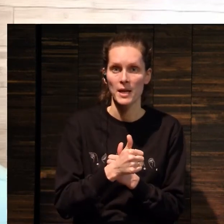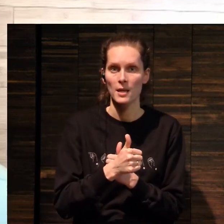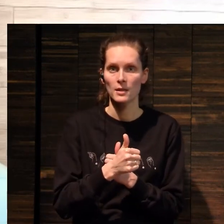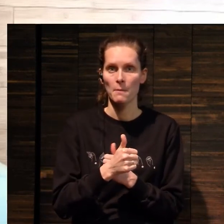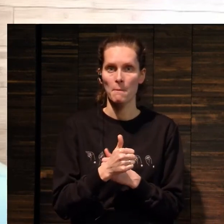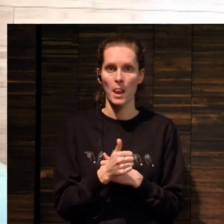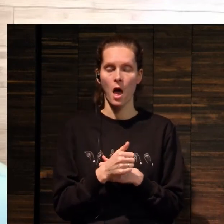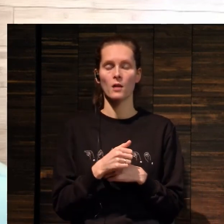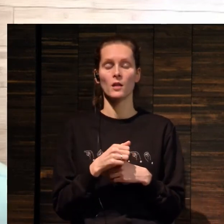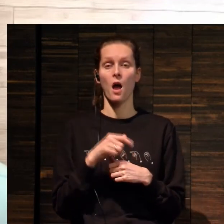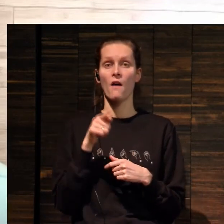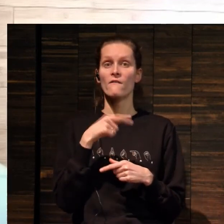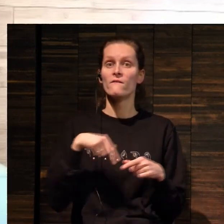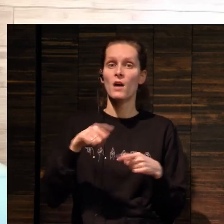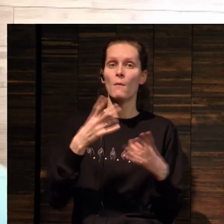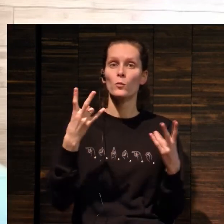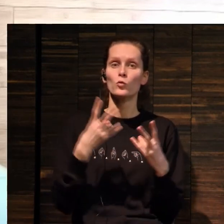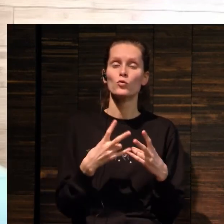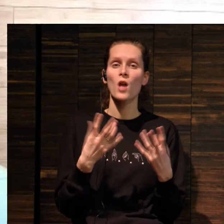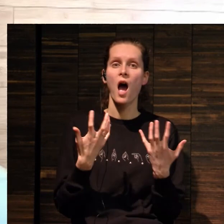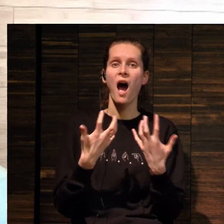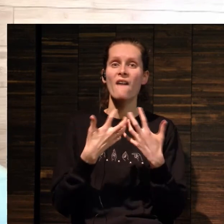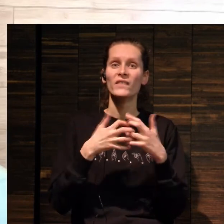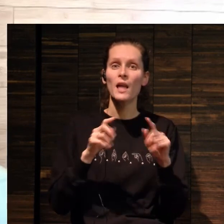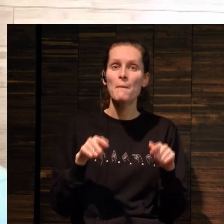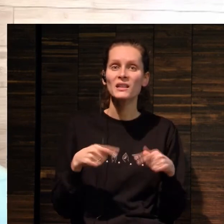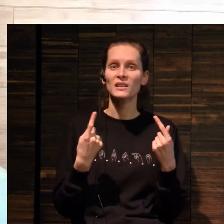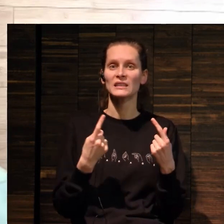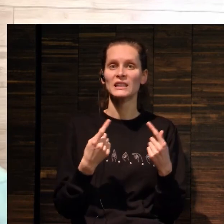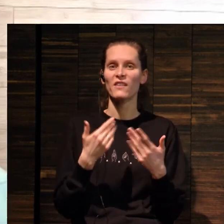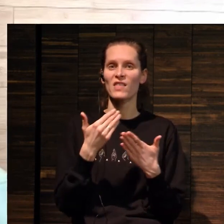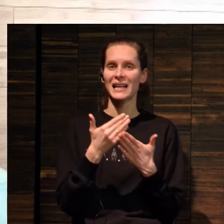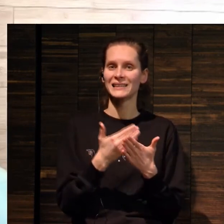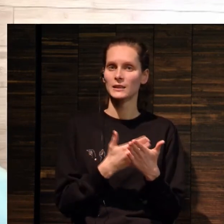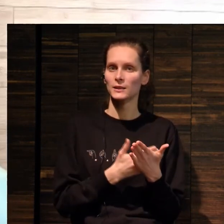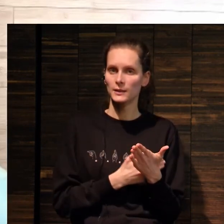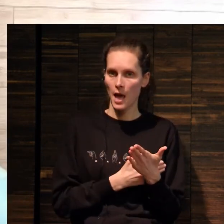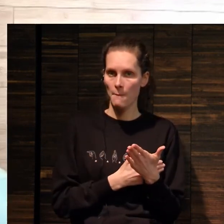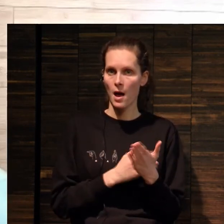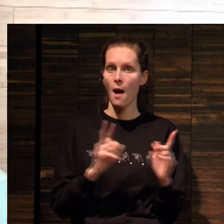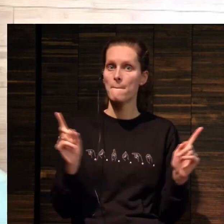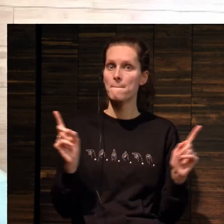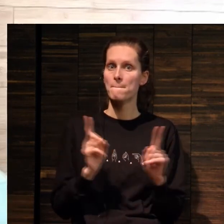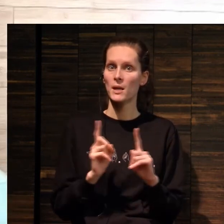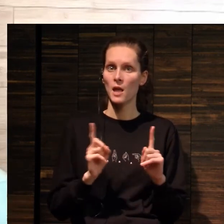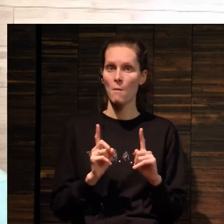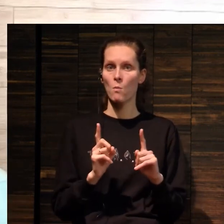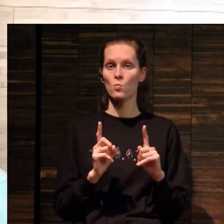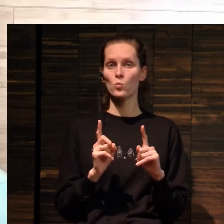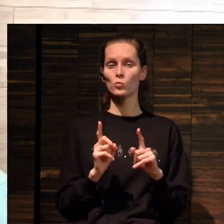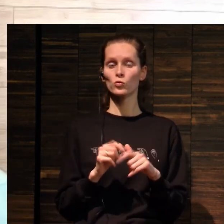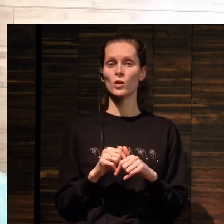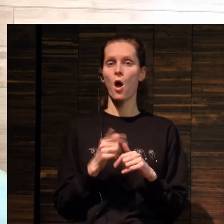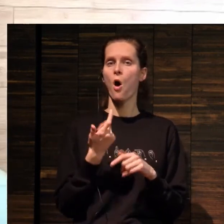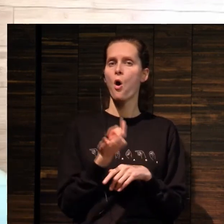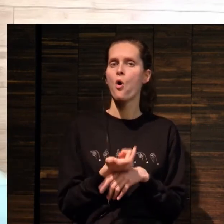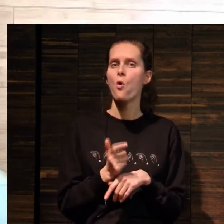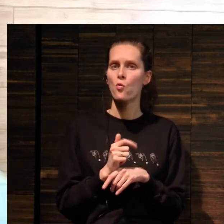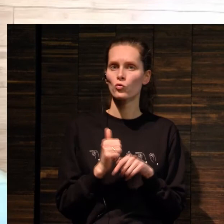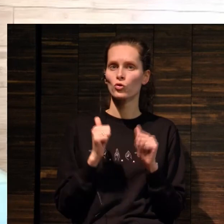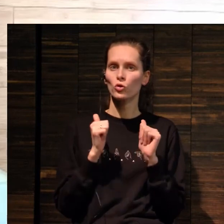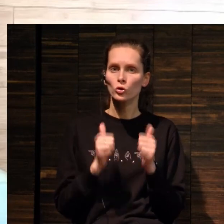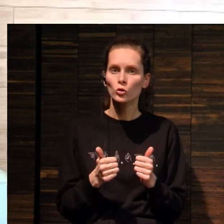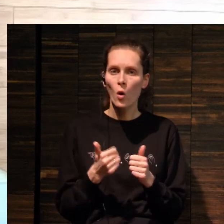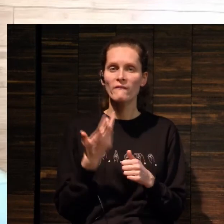net. Nothing can replace good practices. It's a very good idea to launch these sites with as high